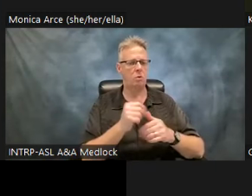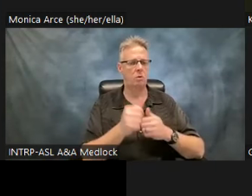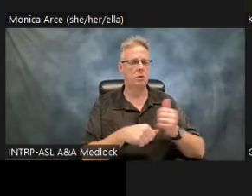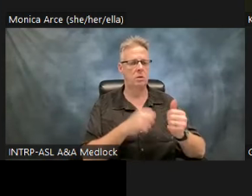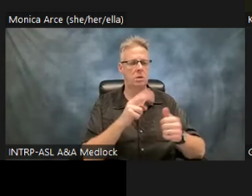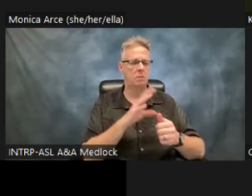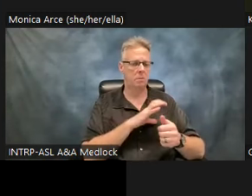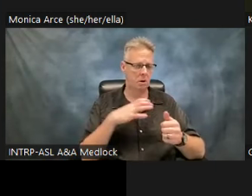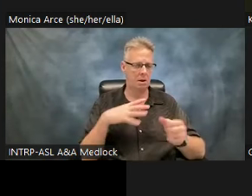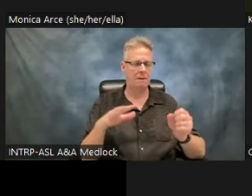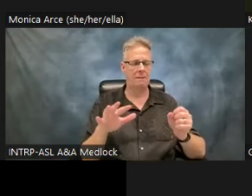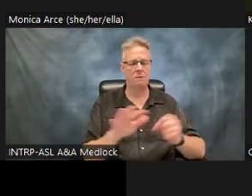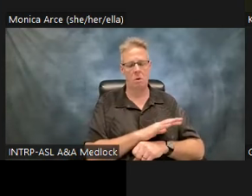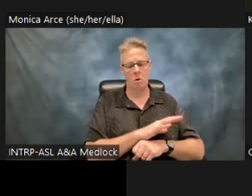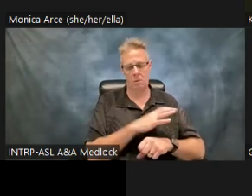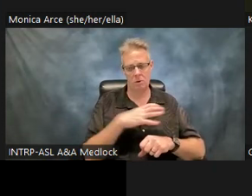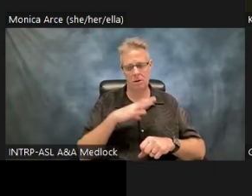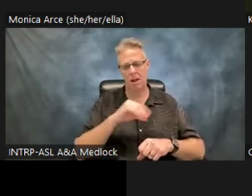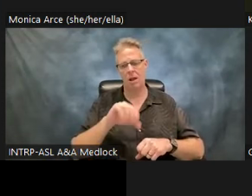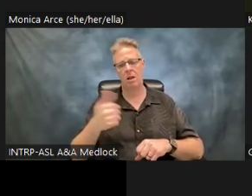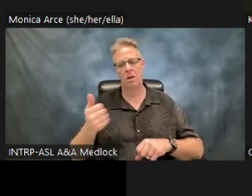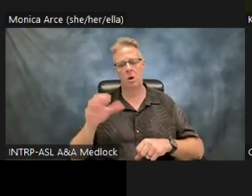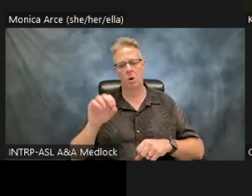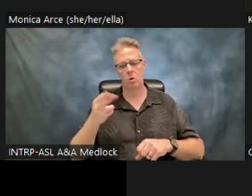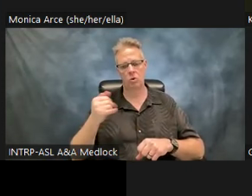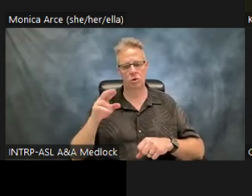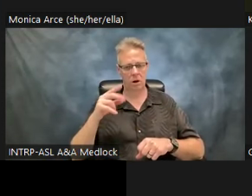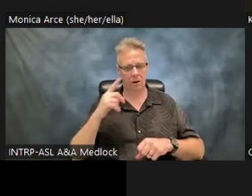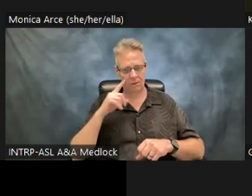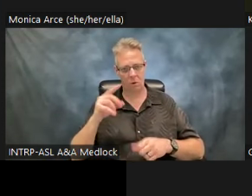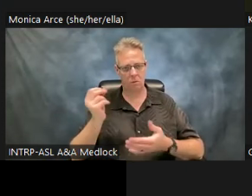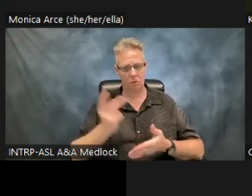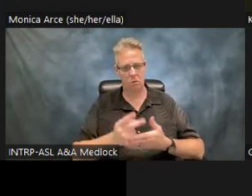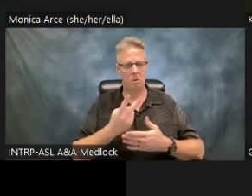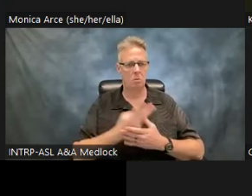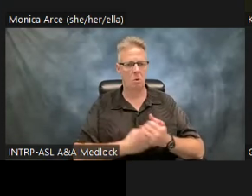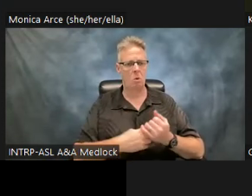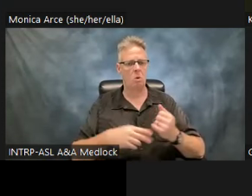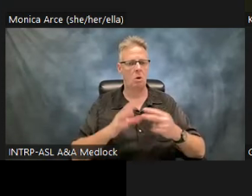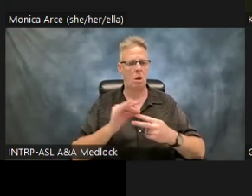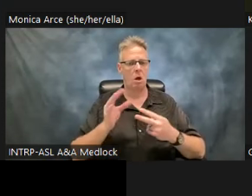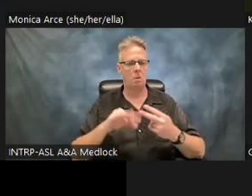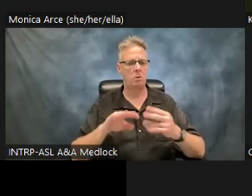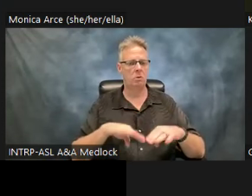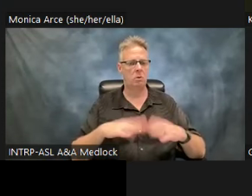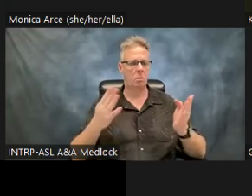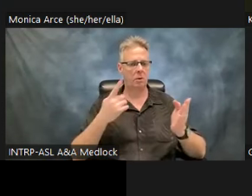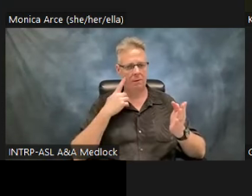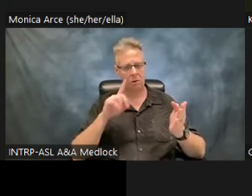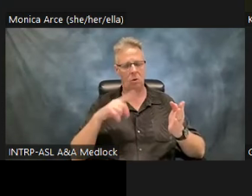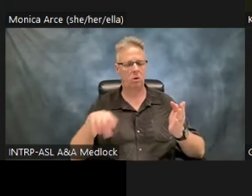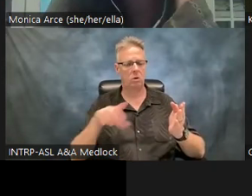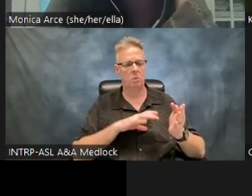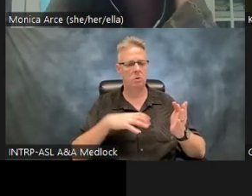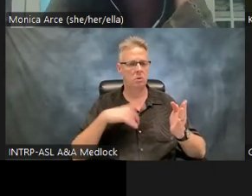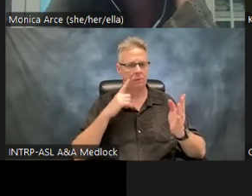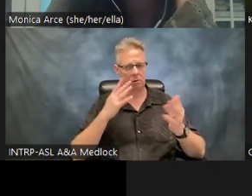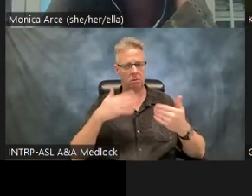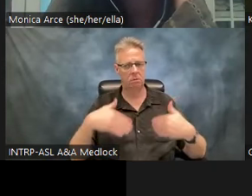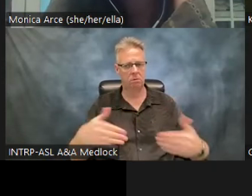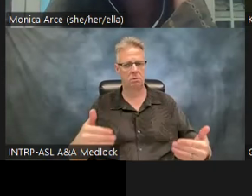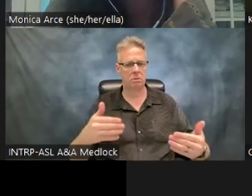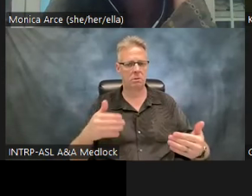doing so. The other is the full commission co-chairs doing so. So both options remain open to the commission going forward. So that's